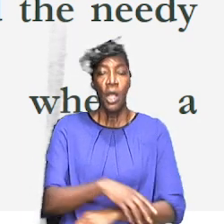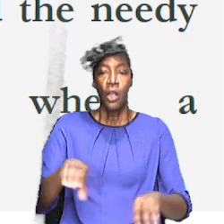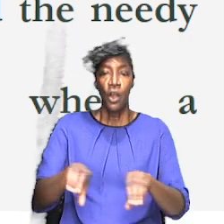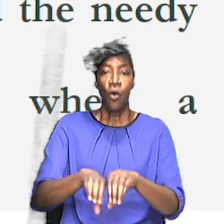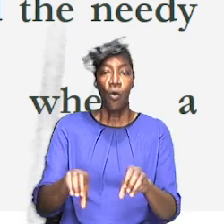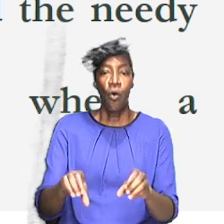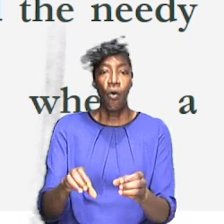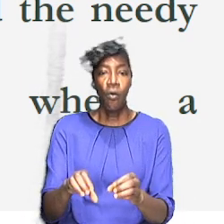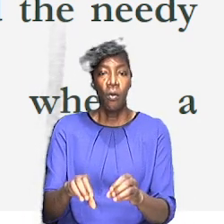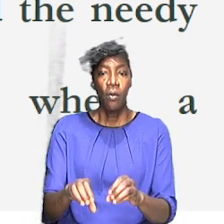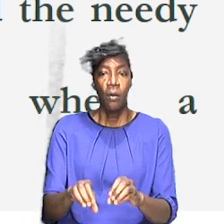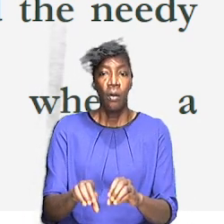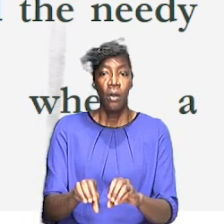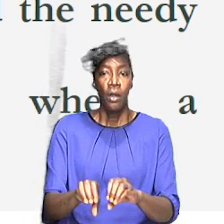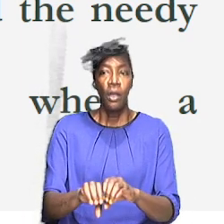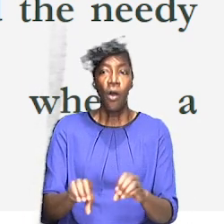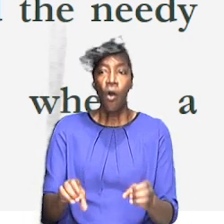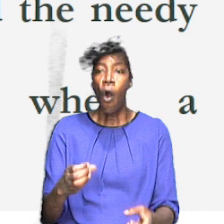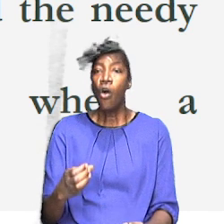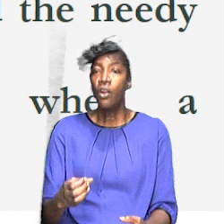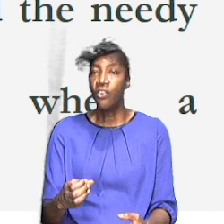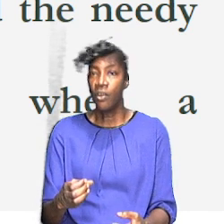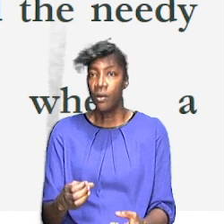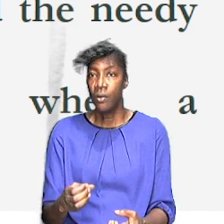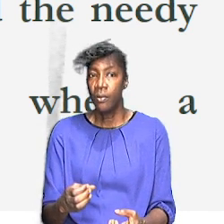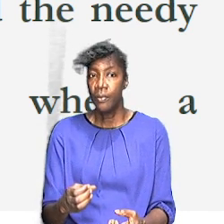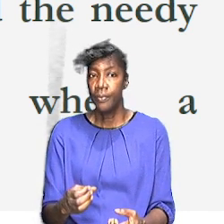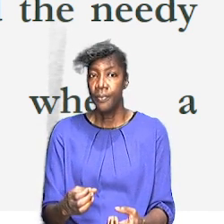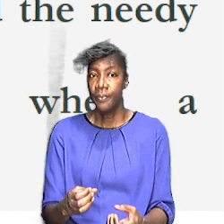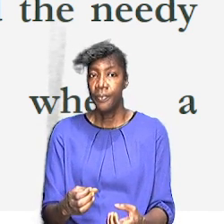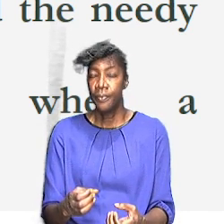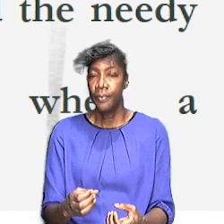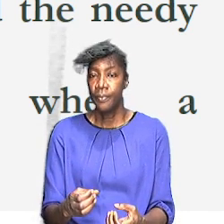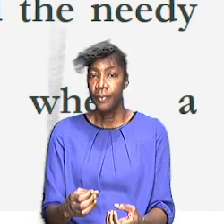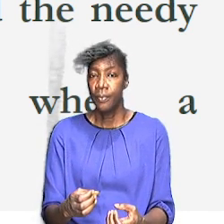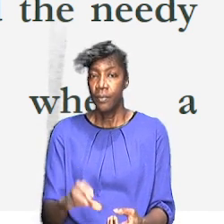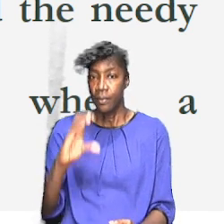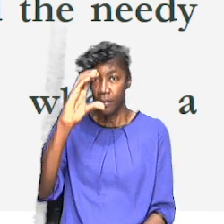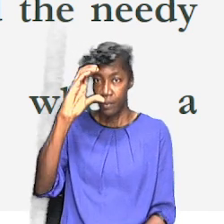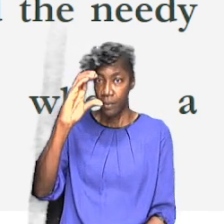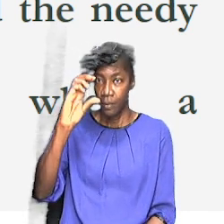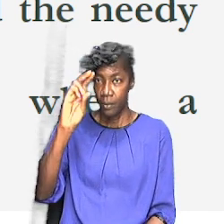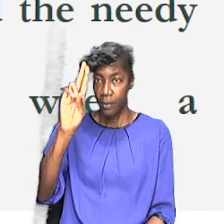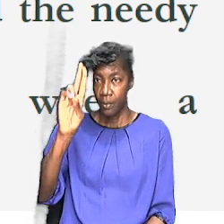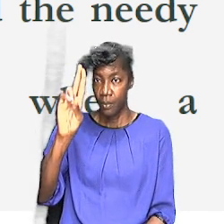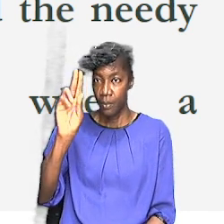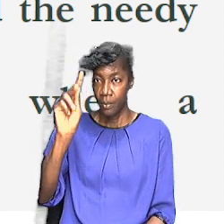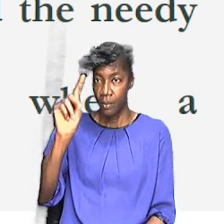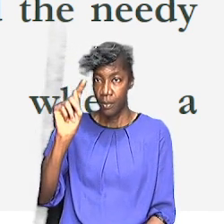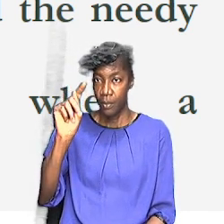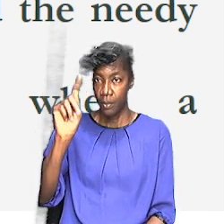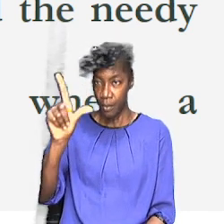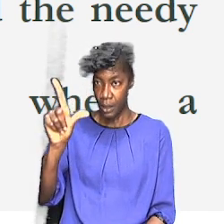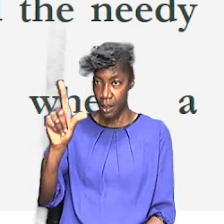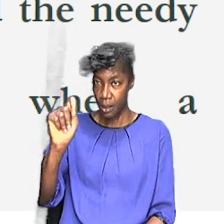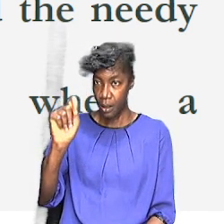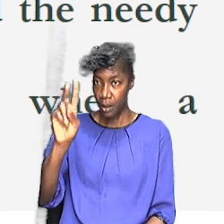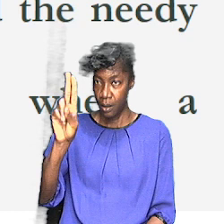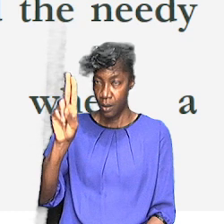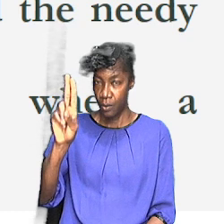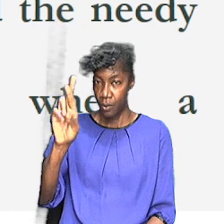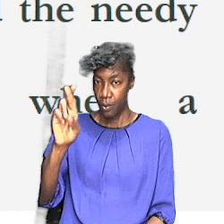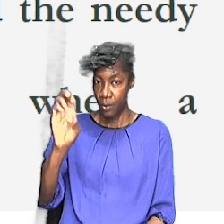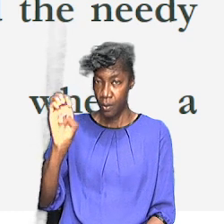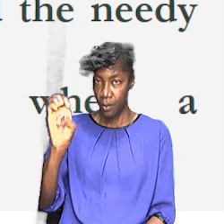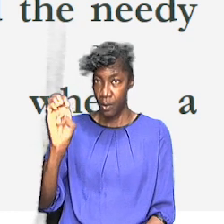to what was taking place. Now, I know most of us have seen the drawing of Michelangelo, amen, where he,